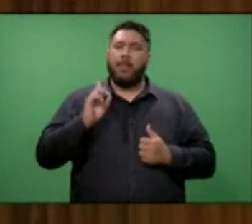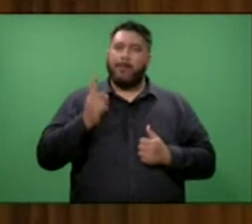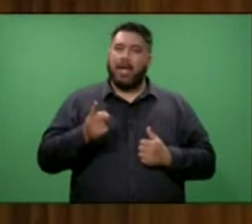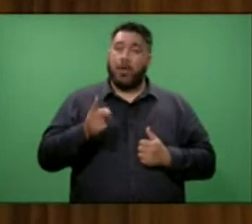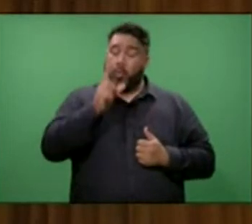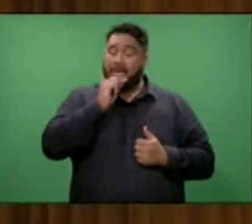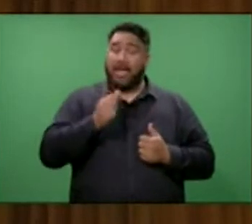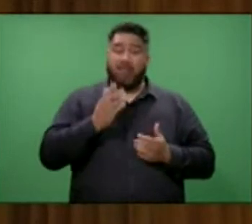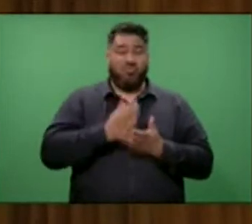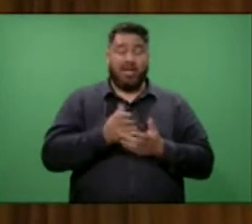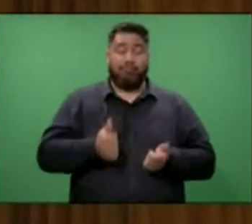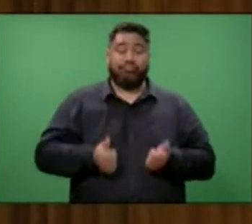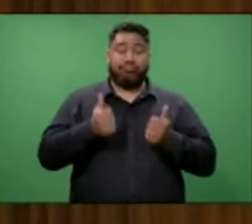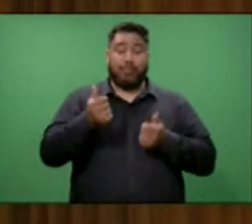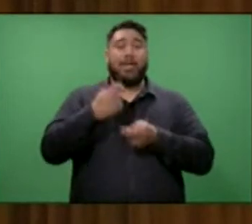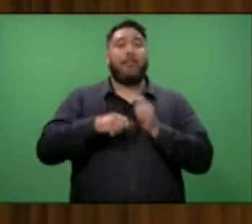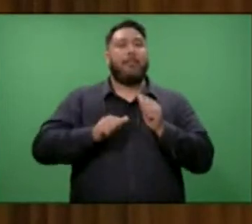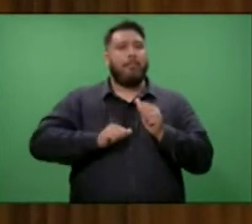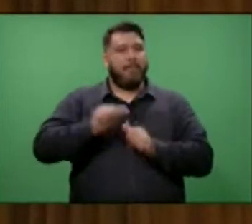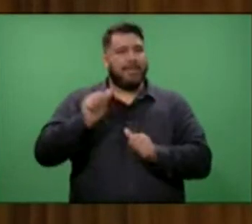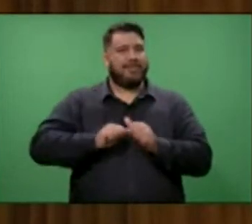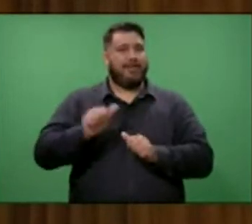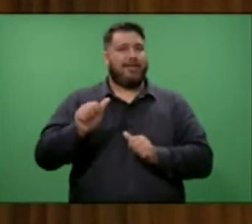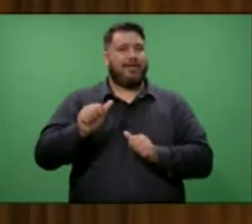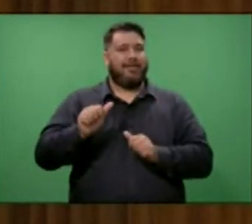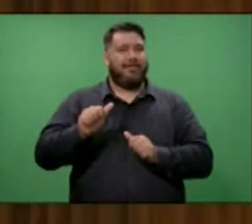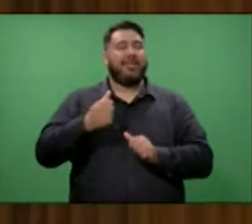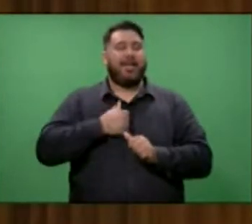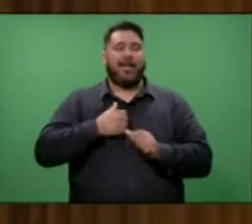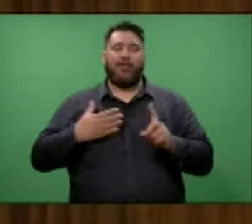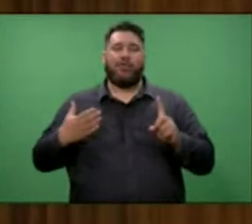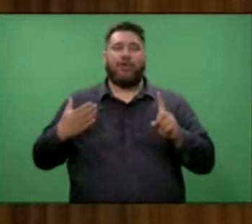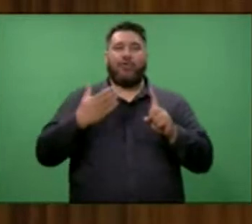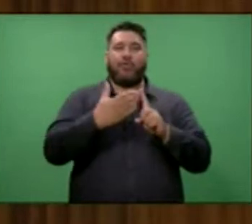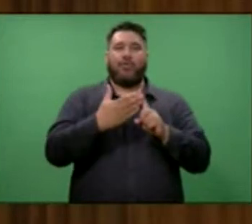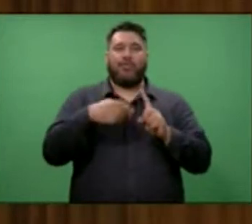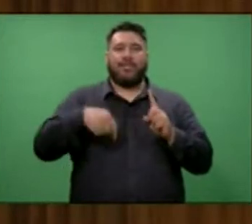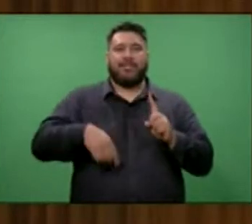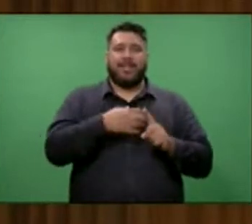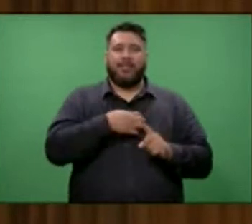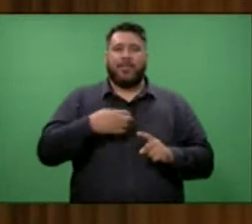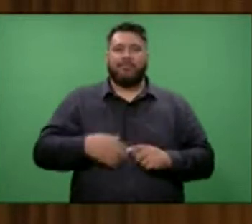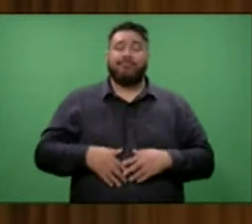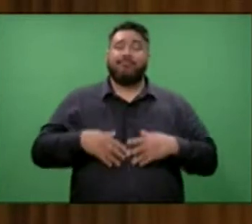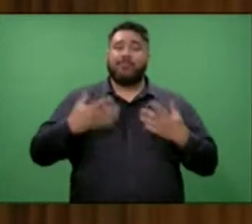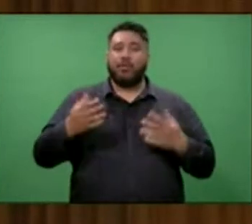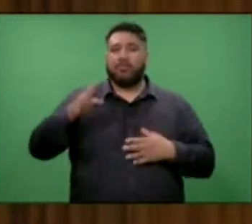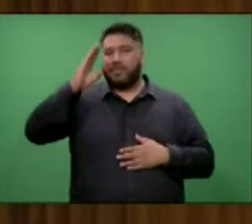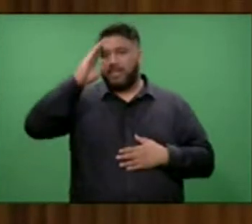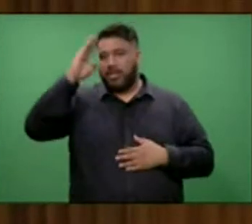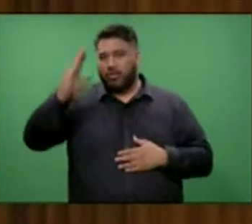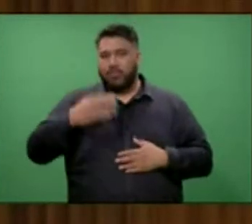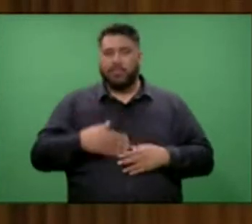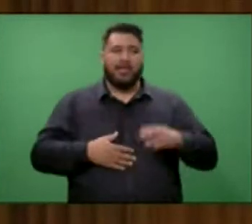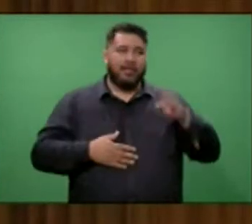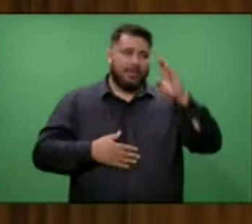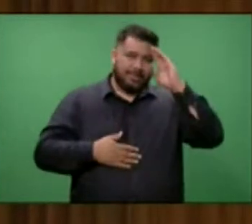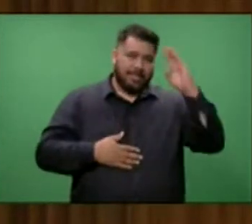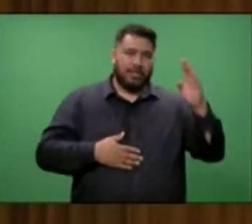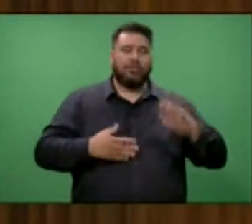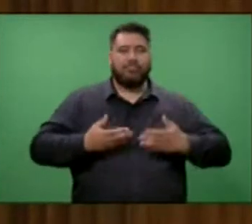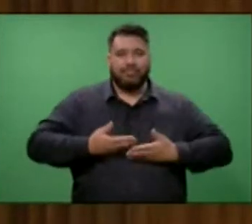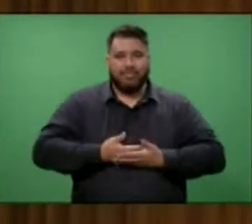were. The government's mission is to make it so. Nō reira, tēnā koutou, tēnā